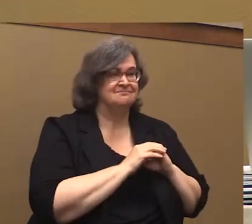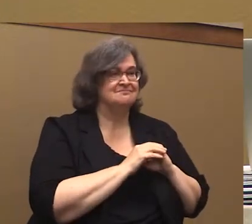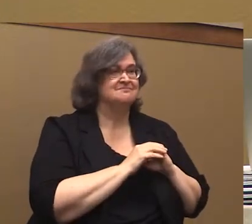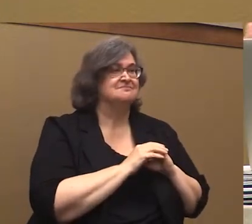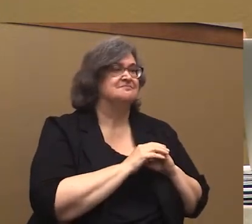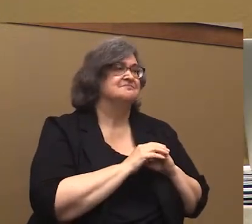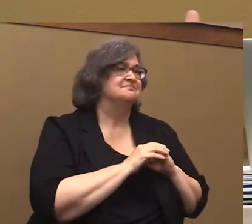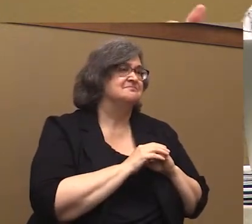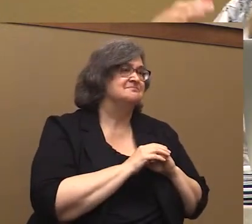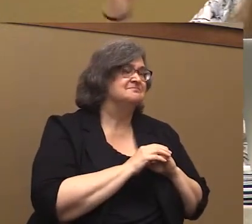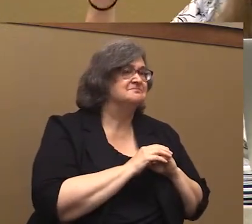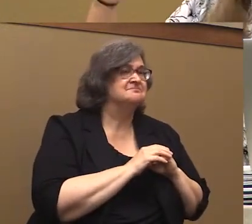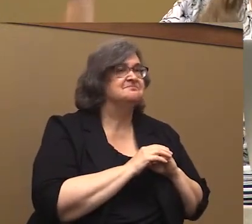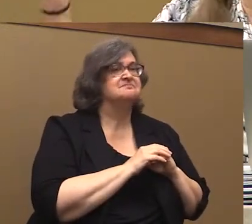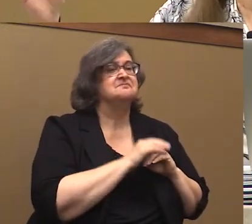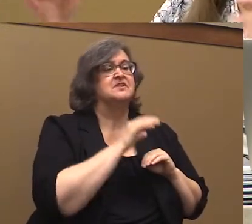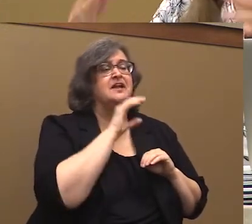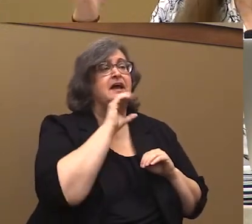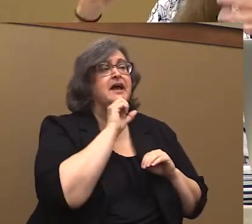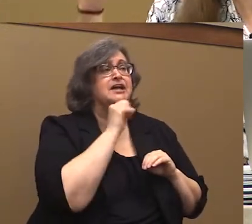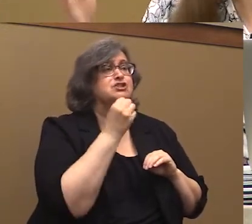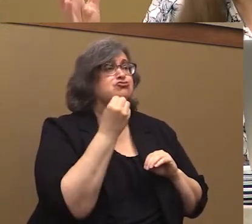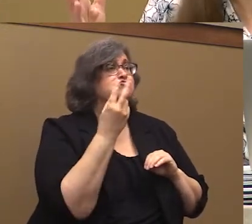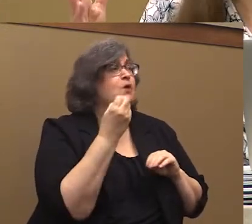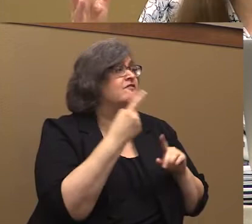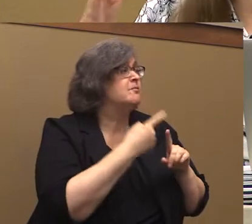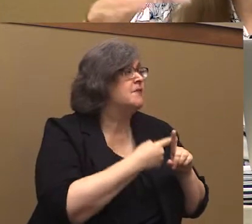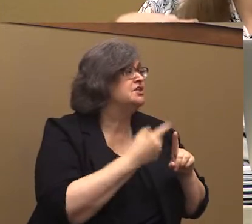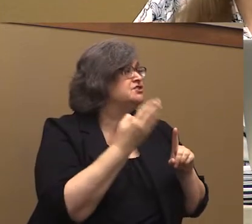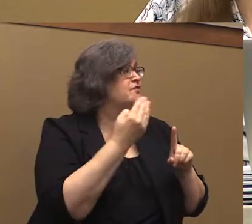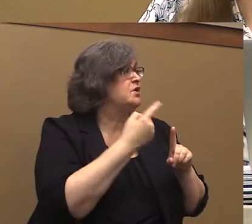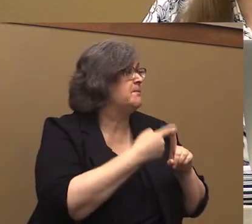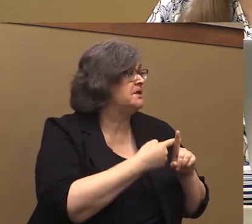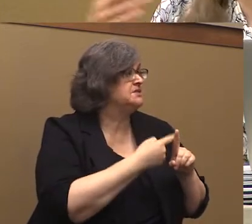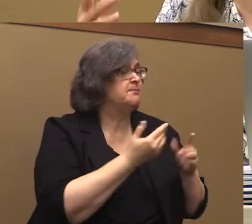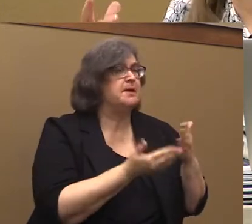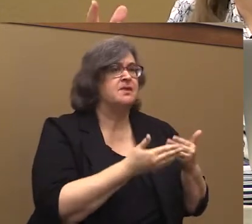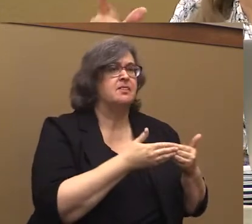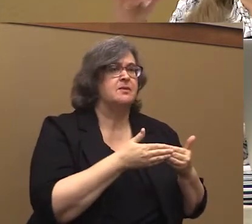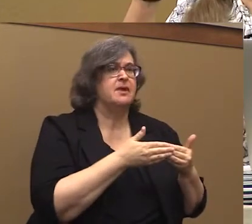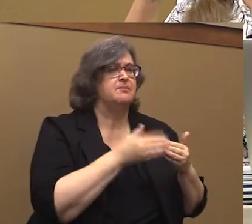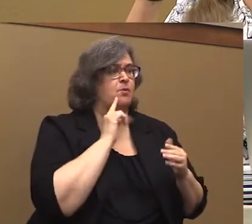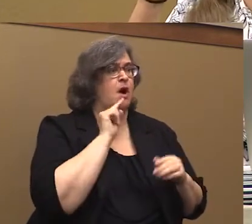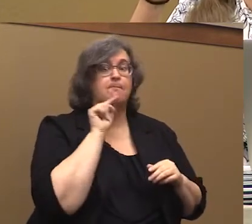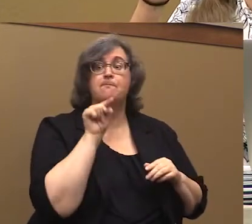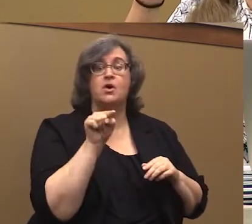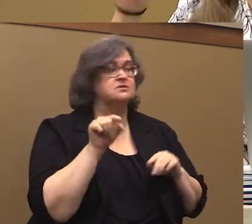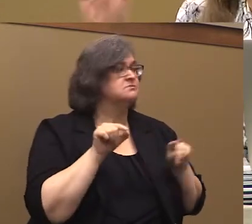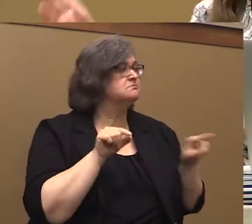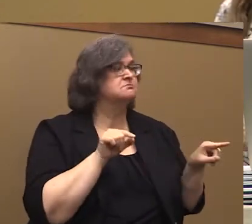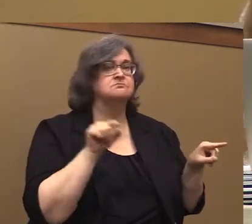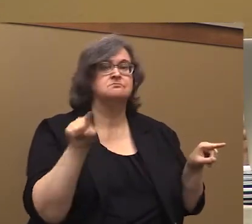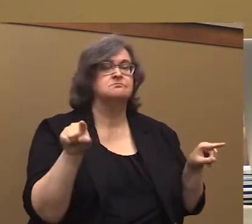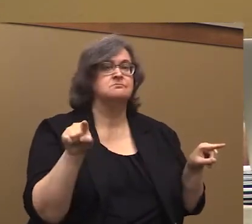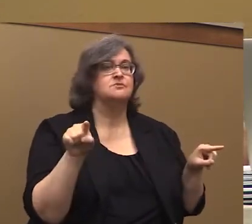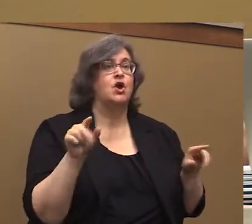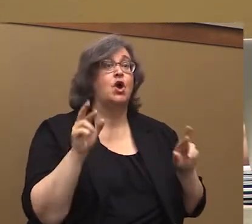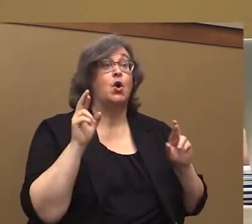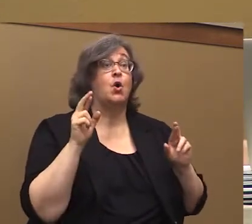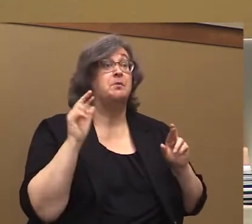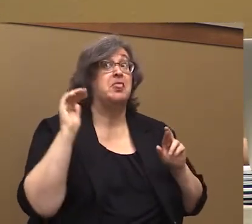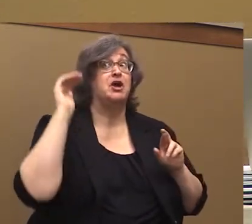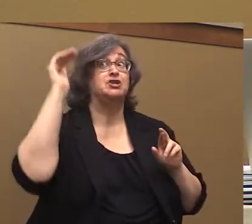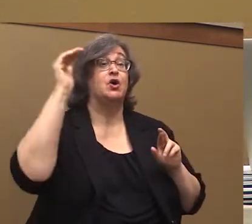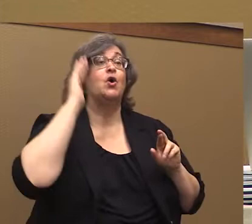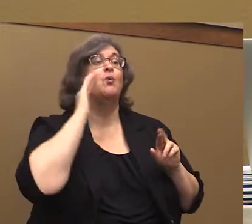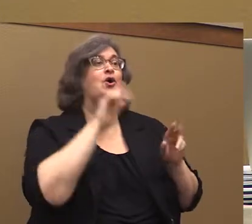at 12 months, 14 months, that maybe the baby might point to something and hoping